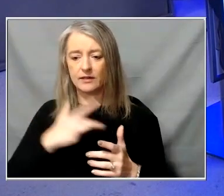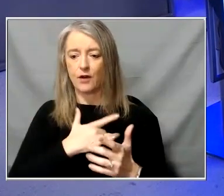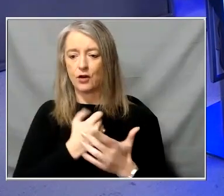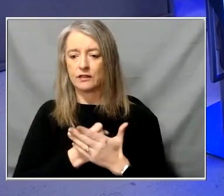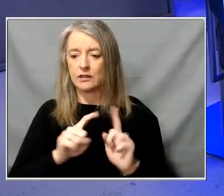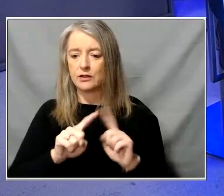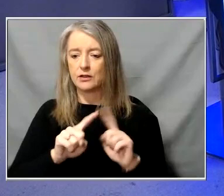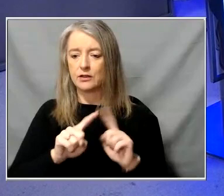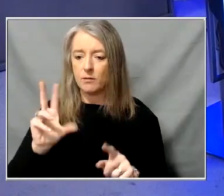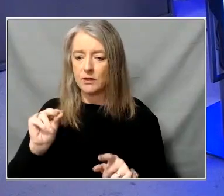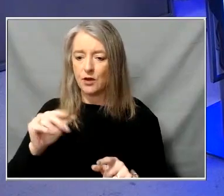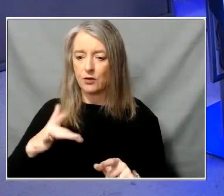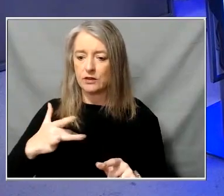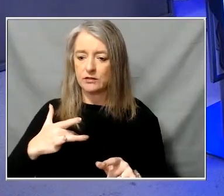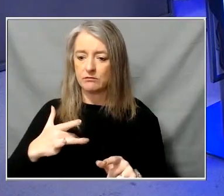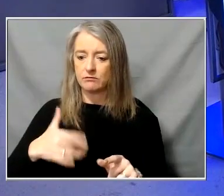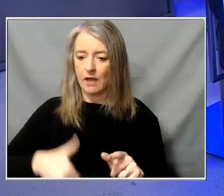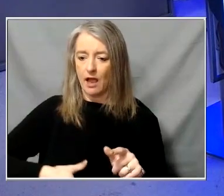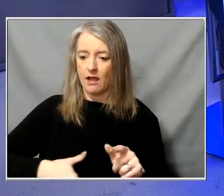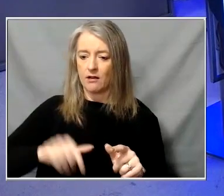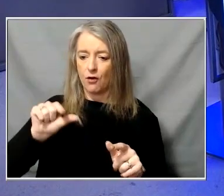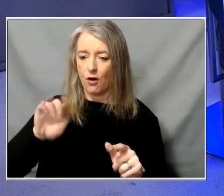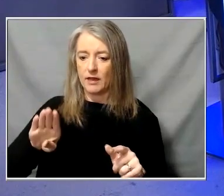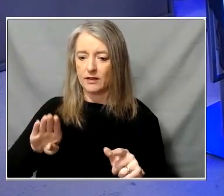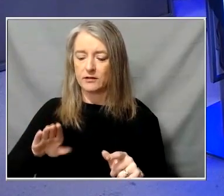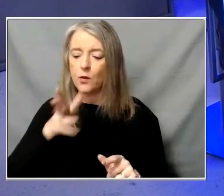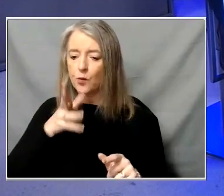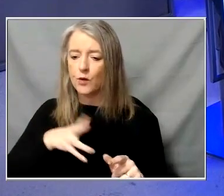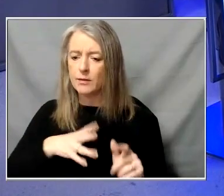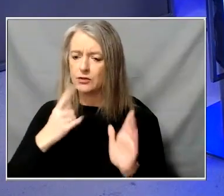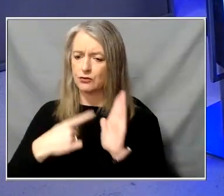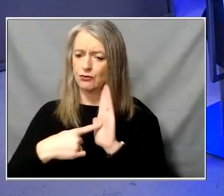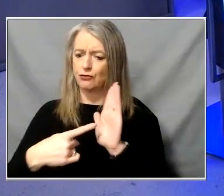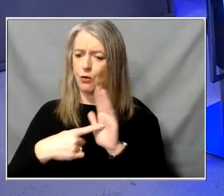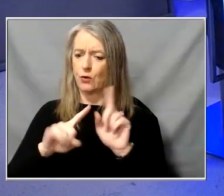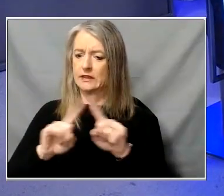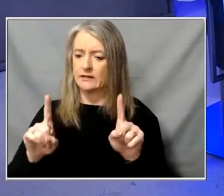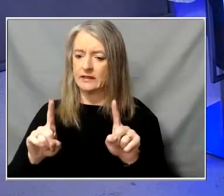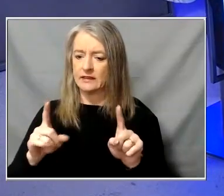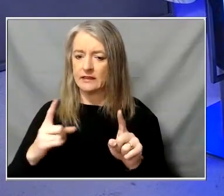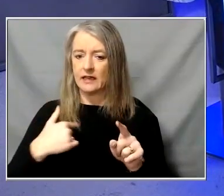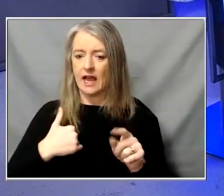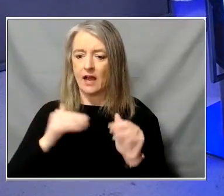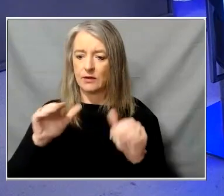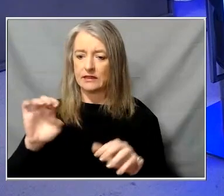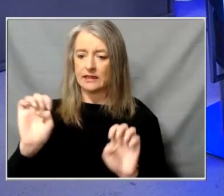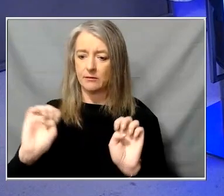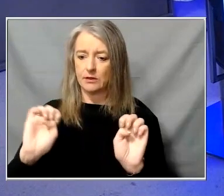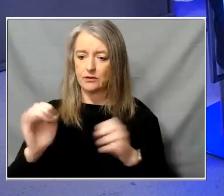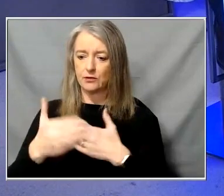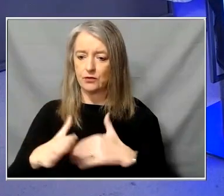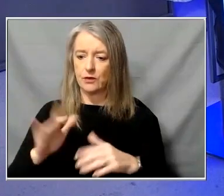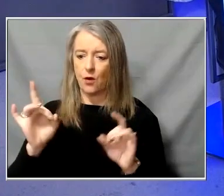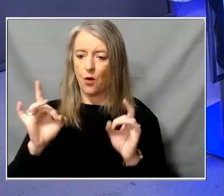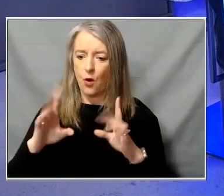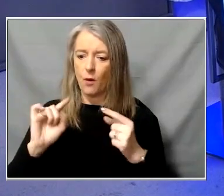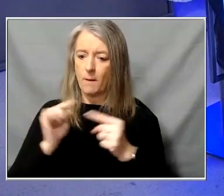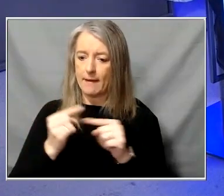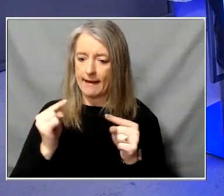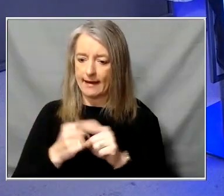stones can pass, and yes, about half of the people that have gallstones will become symptomatic, and that might be mild symptoms of pain in the right